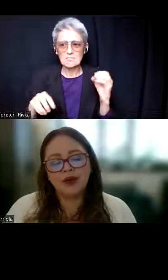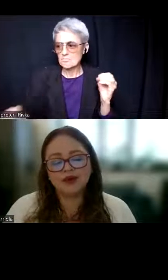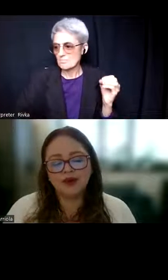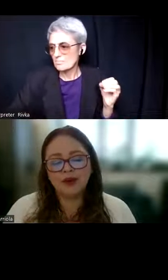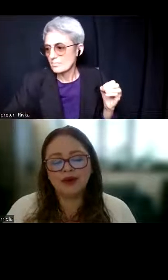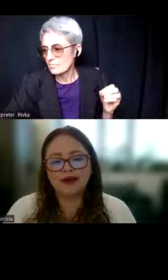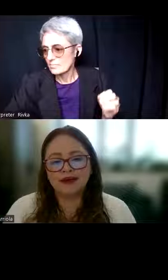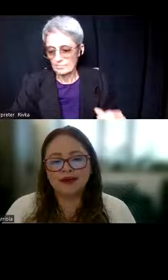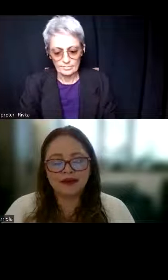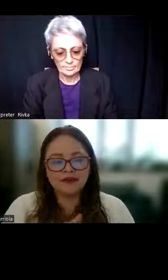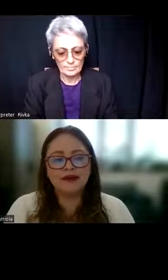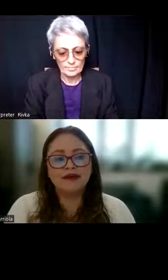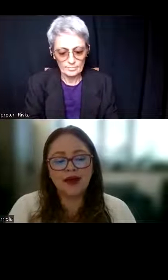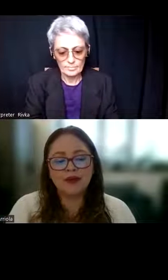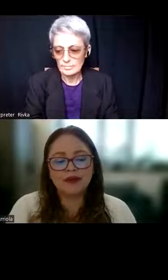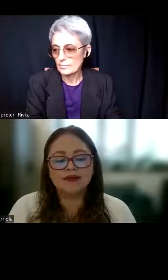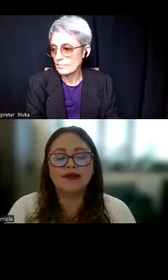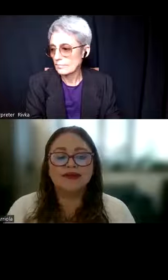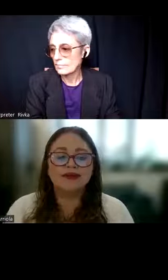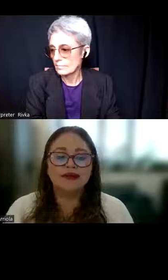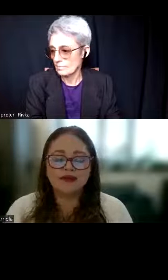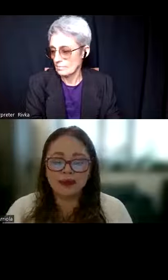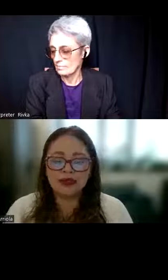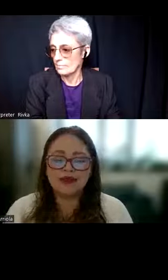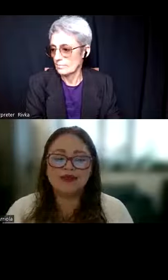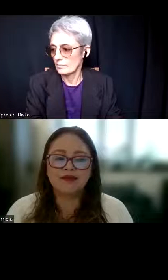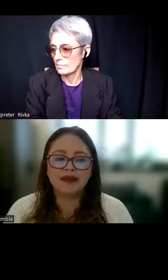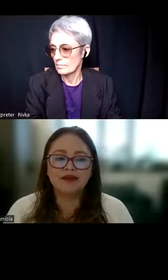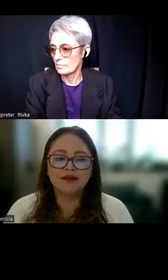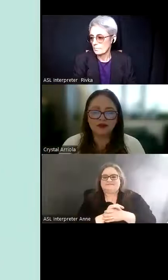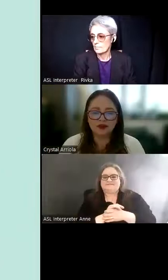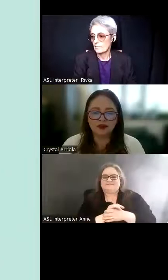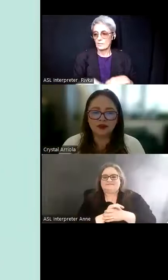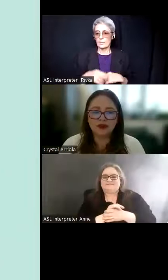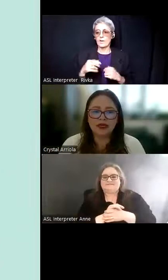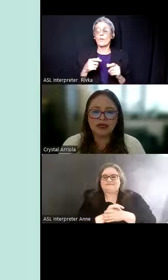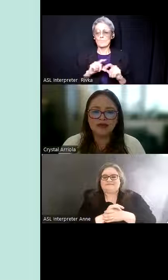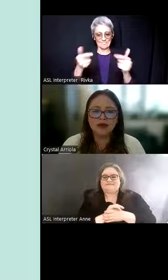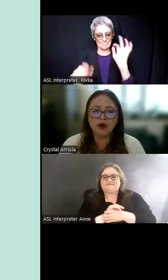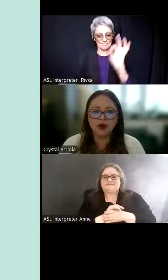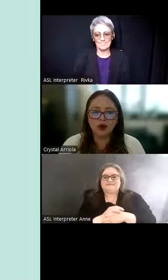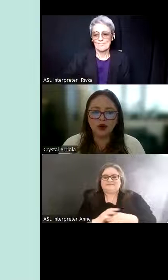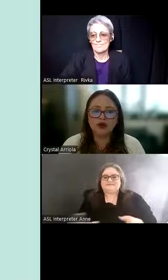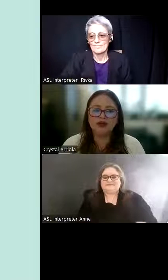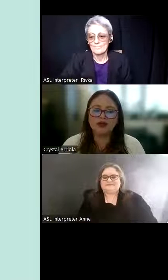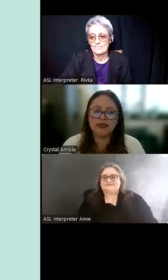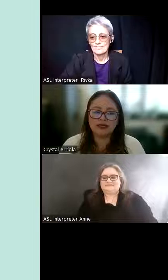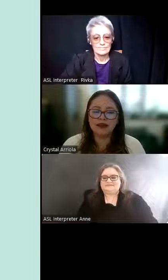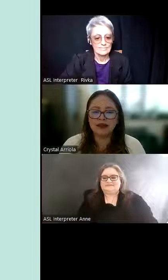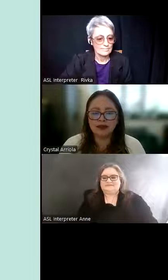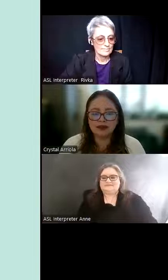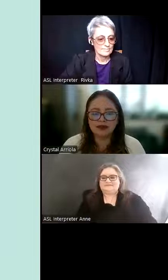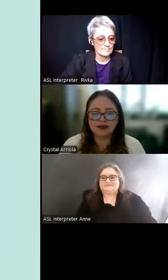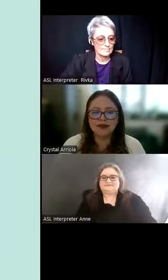think about trauma, right, the event happens, it's the experience of that individual. It's their own